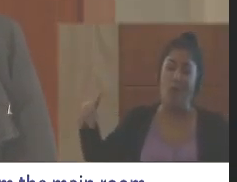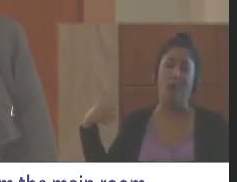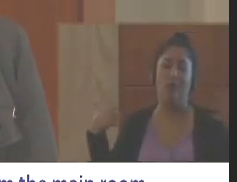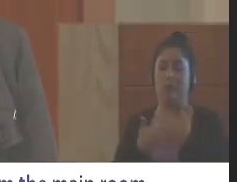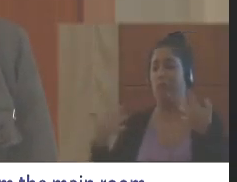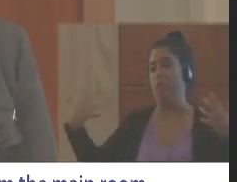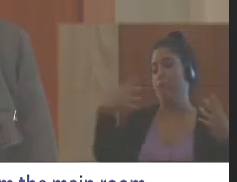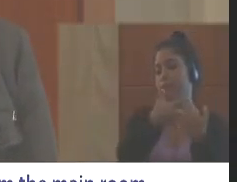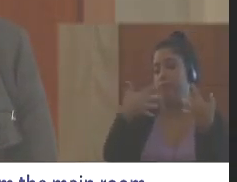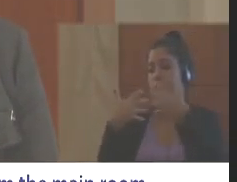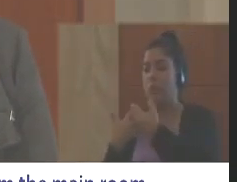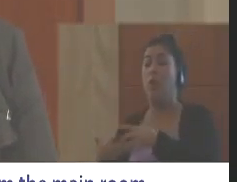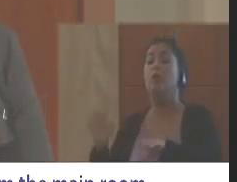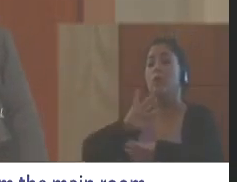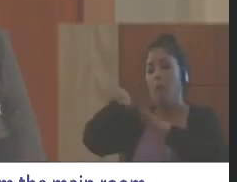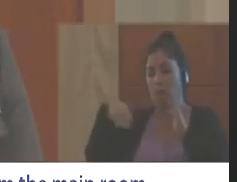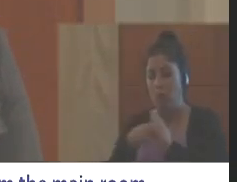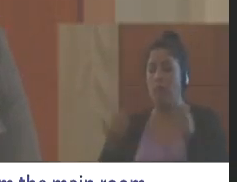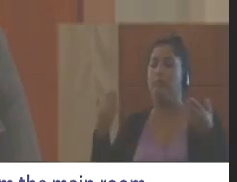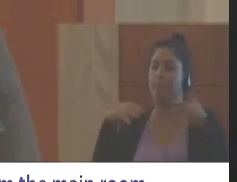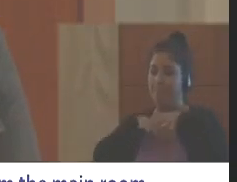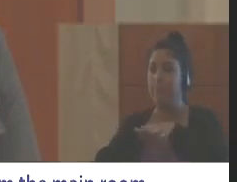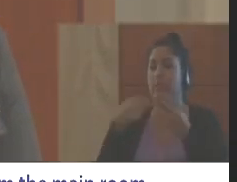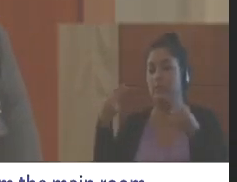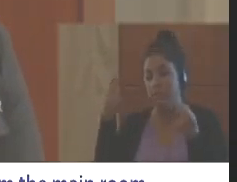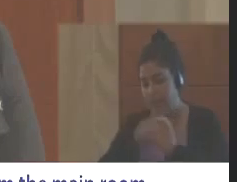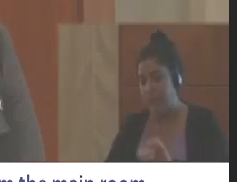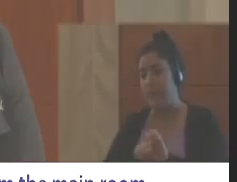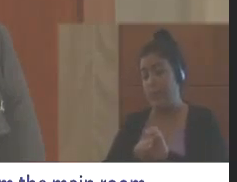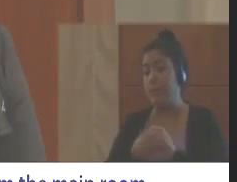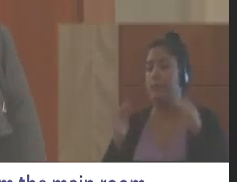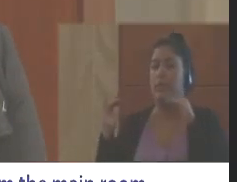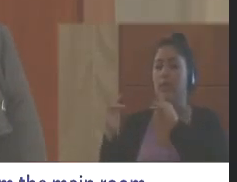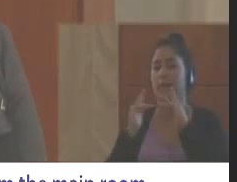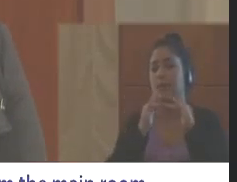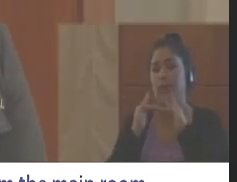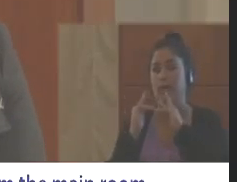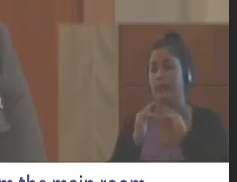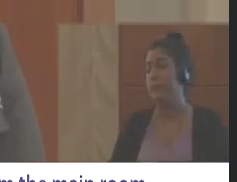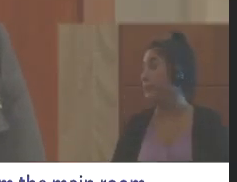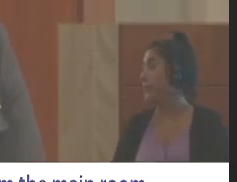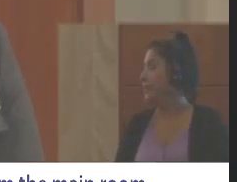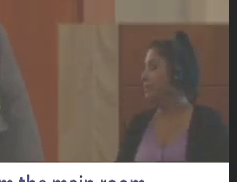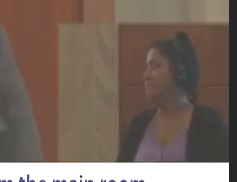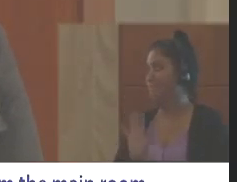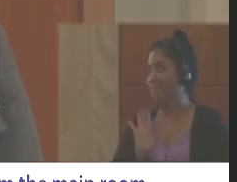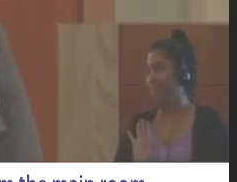of all stakeholders and risk management in a cross-sectional manner.